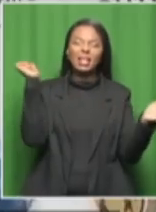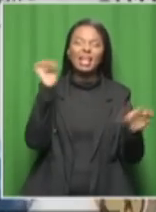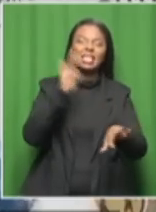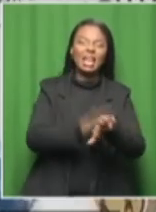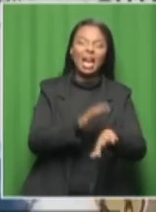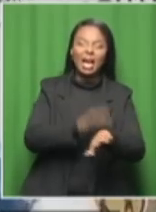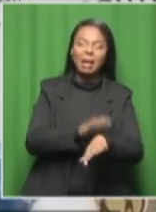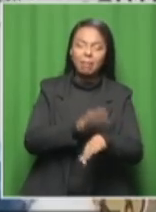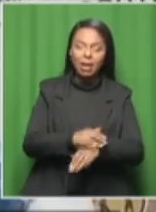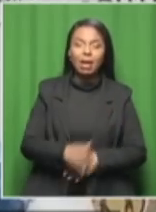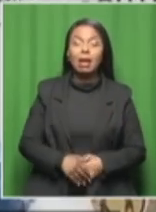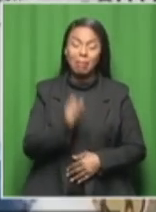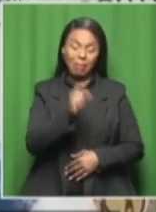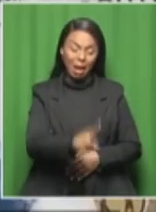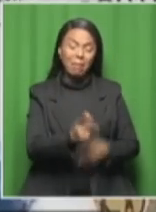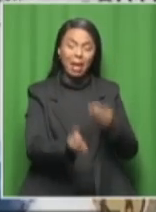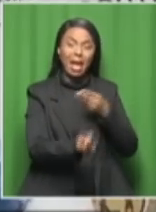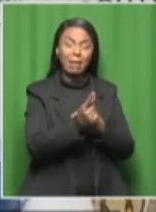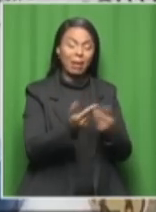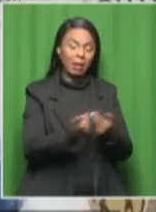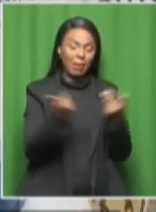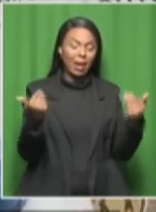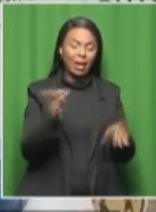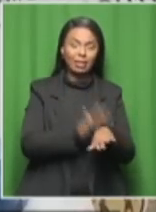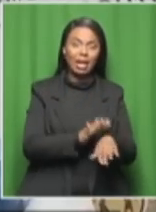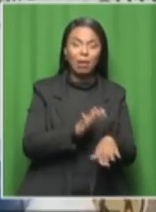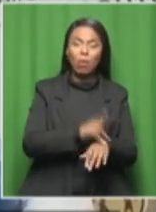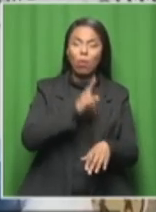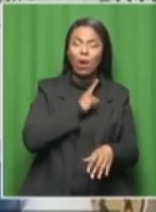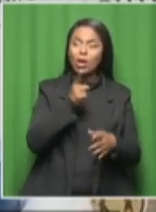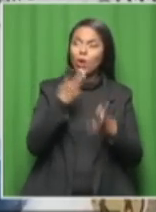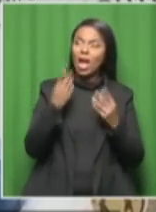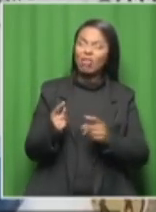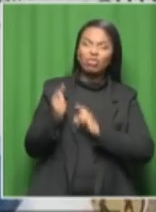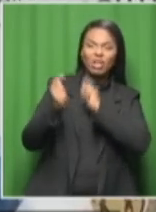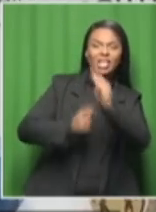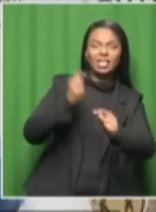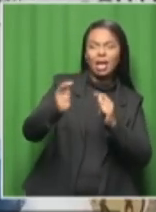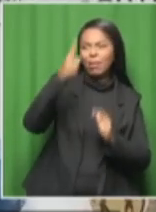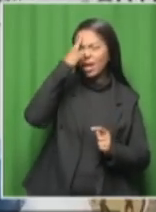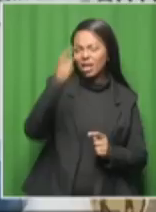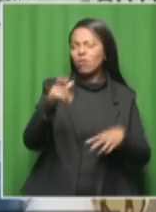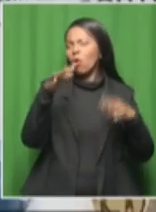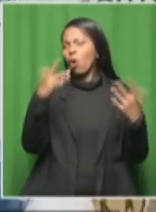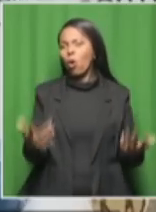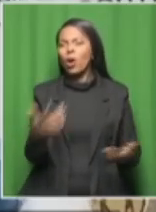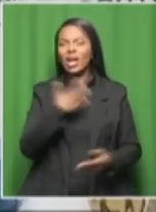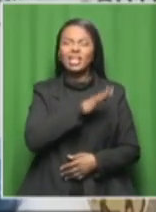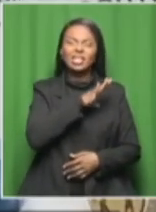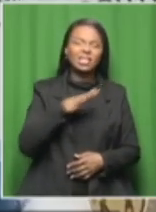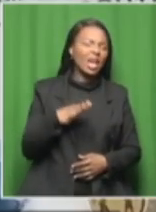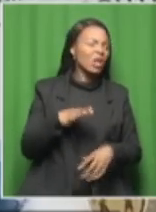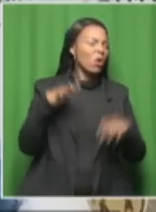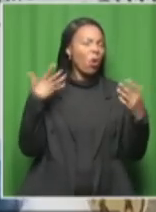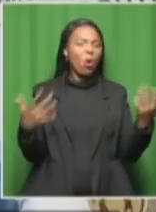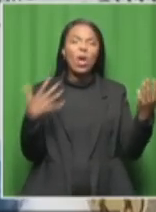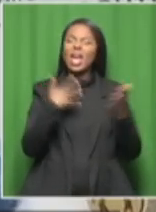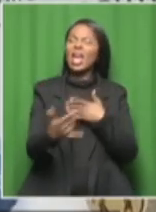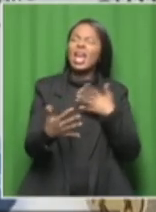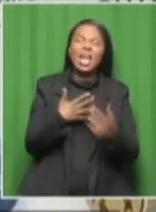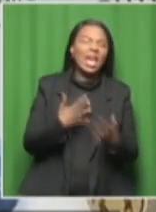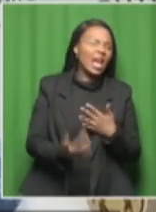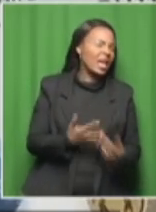are persecuted because of your traditional beliefs and practices, or your religious teachings and practices,